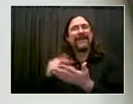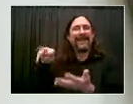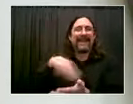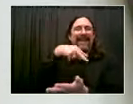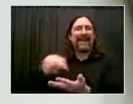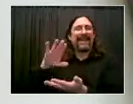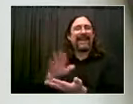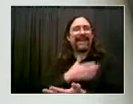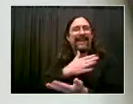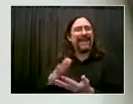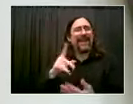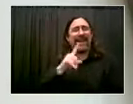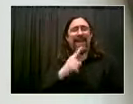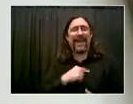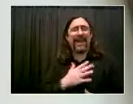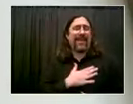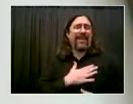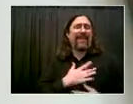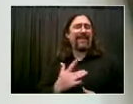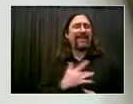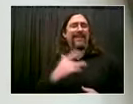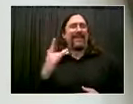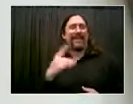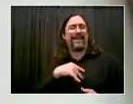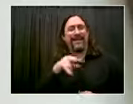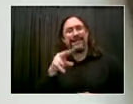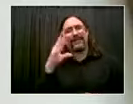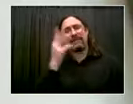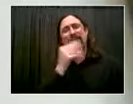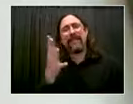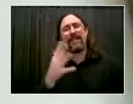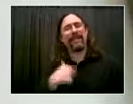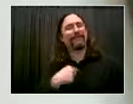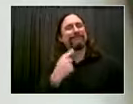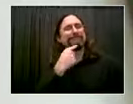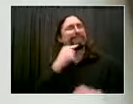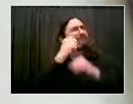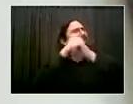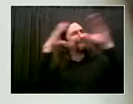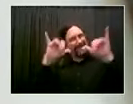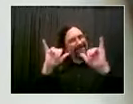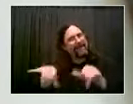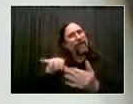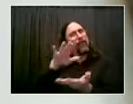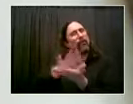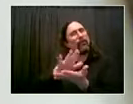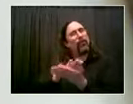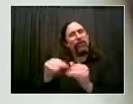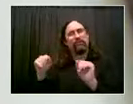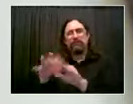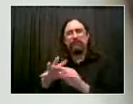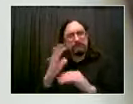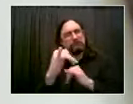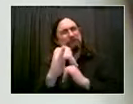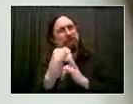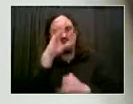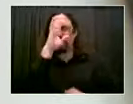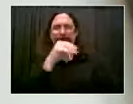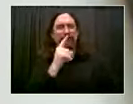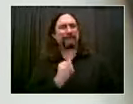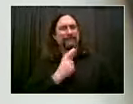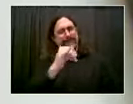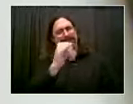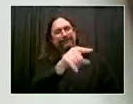missed, and I would never want that to be lost. And it's critical that we get back to that. So I thank you so much for